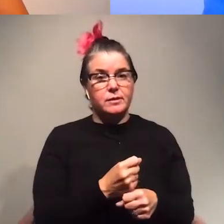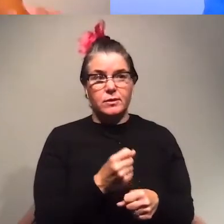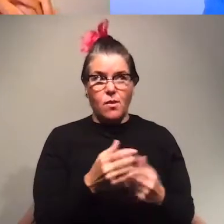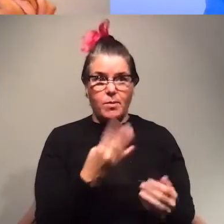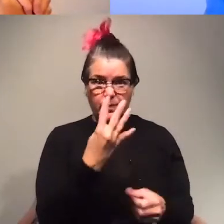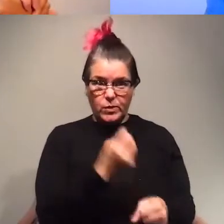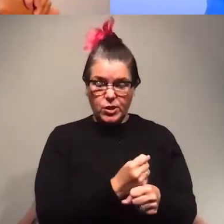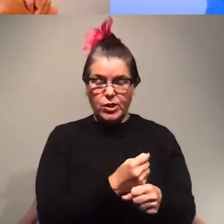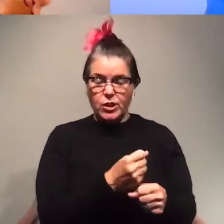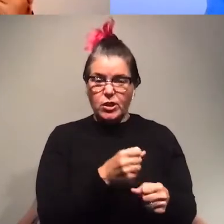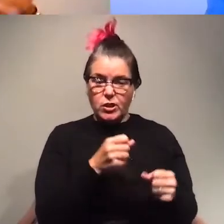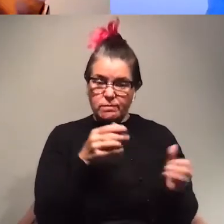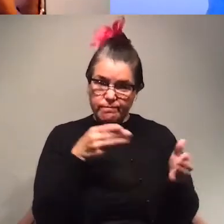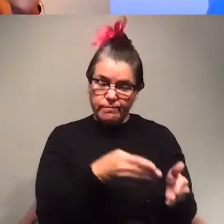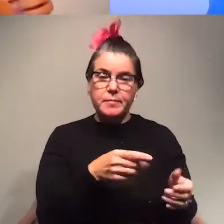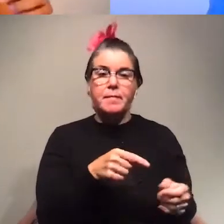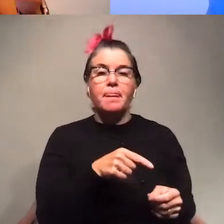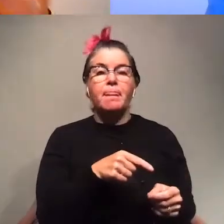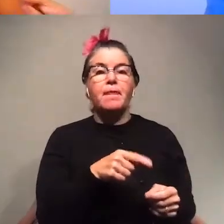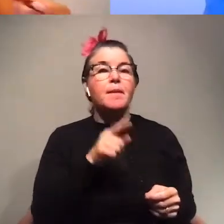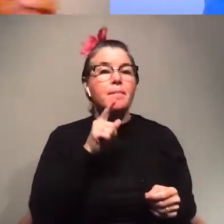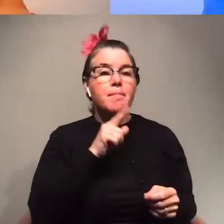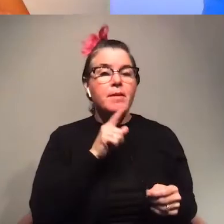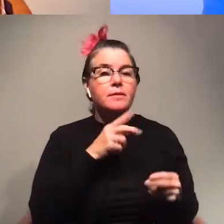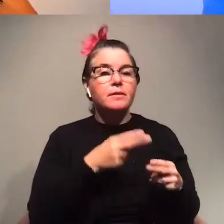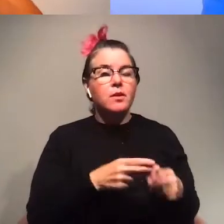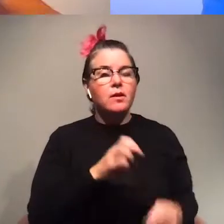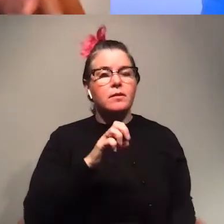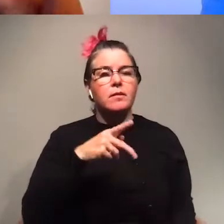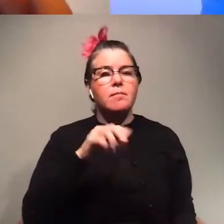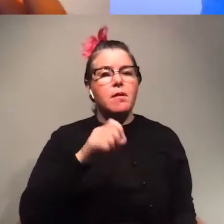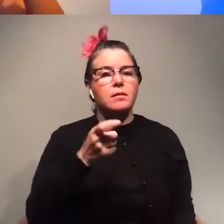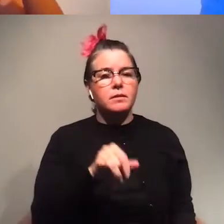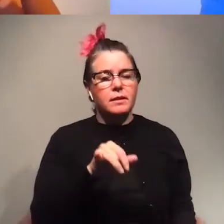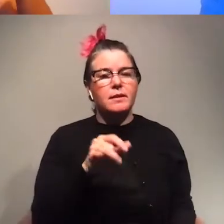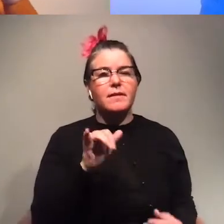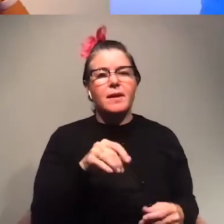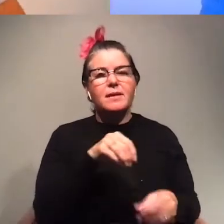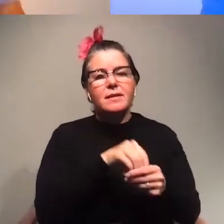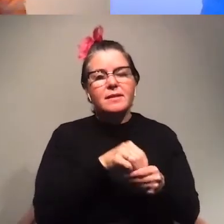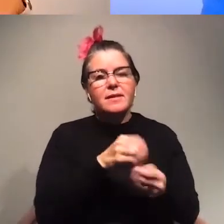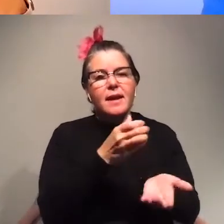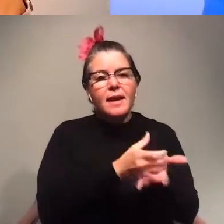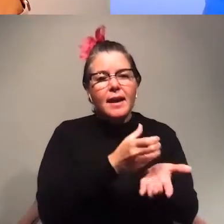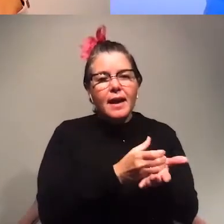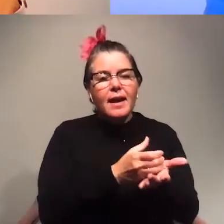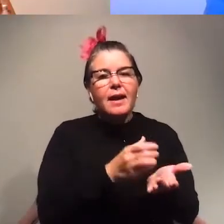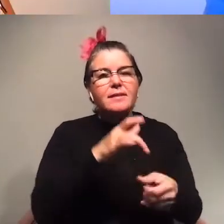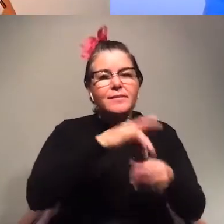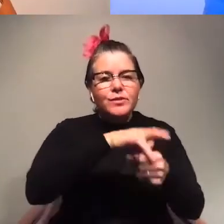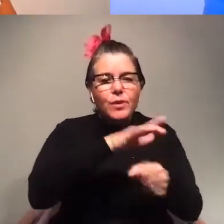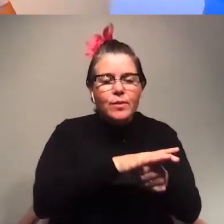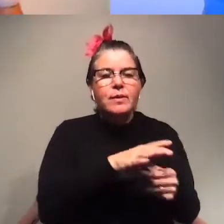years now, which is plastic called epoxy. And that's what lines the cans of like your Coca-Cola